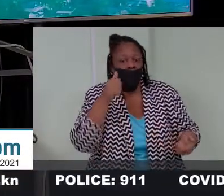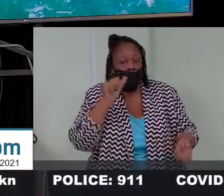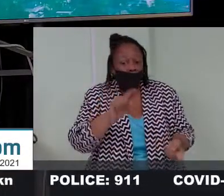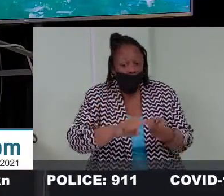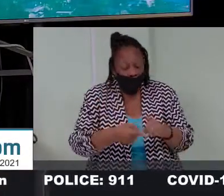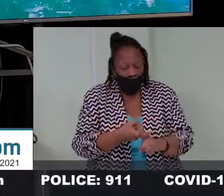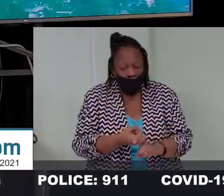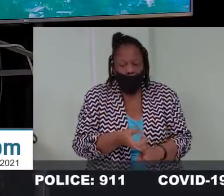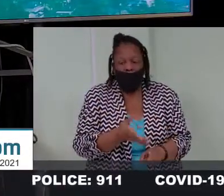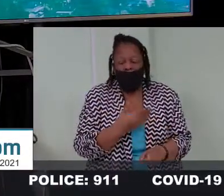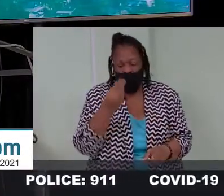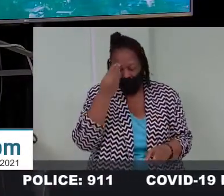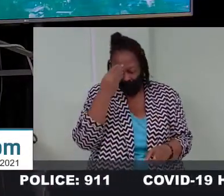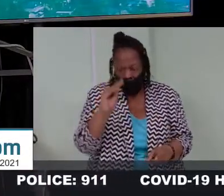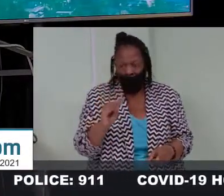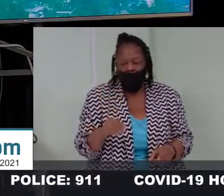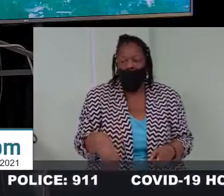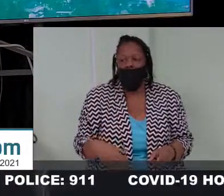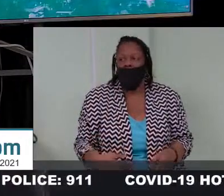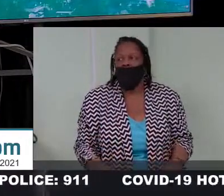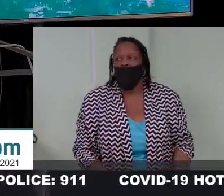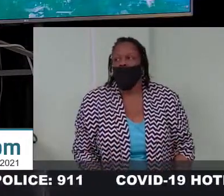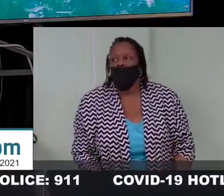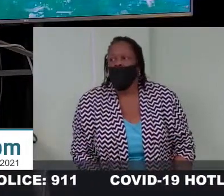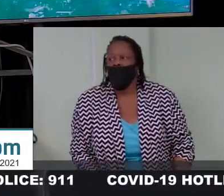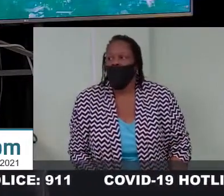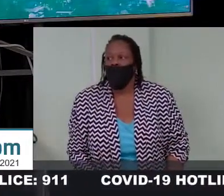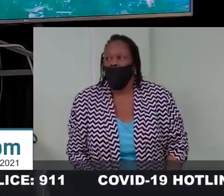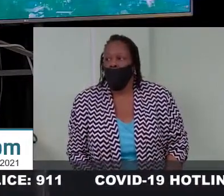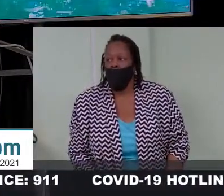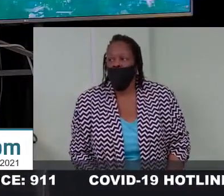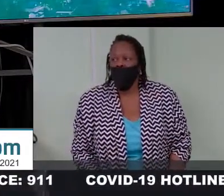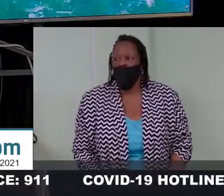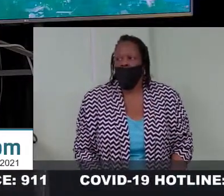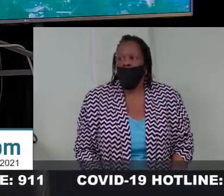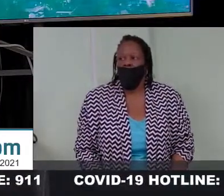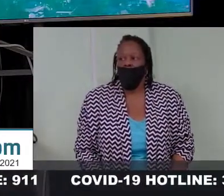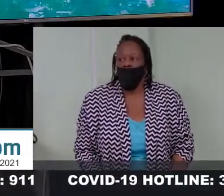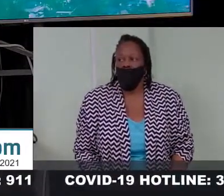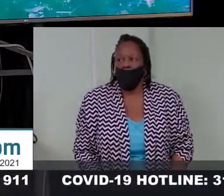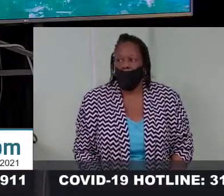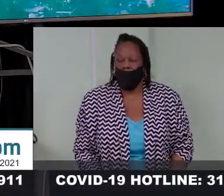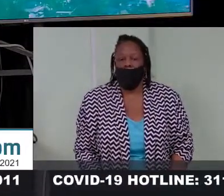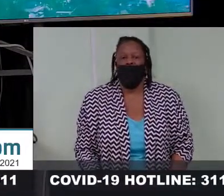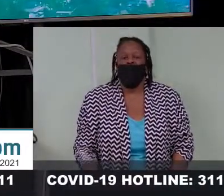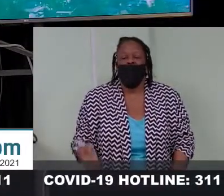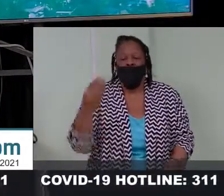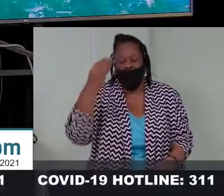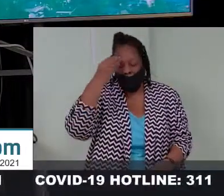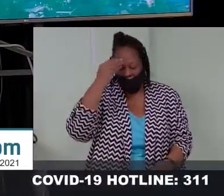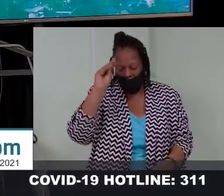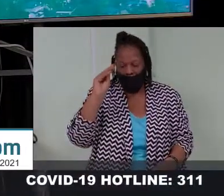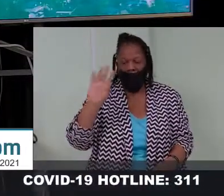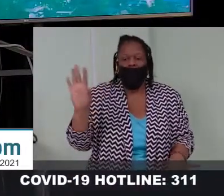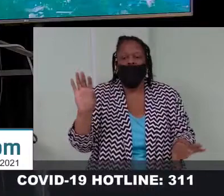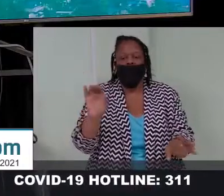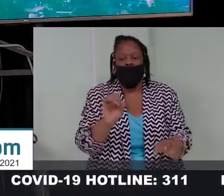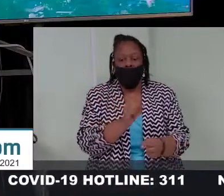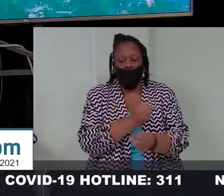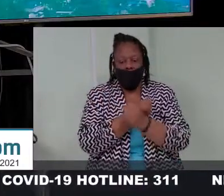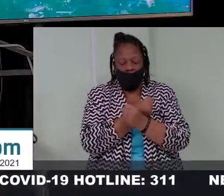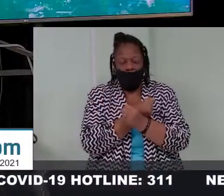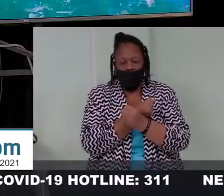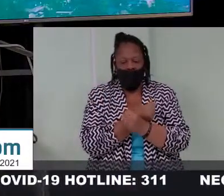At the end of this quarantine period, Mr. Giuseppe was arrested and charged for breaching the conditions of